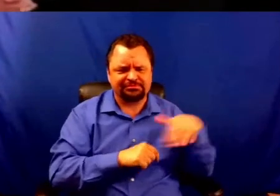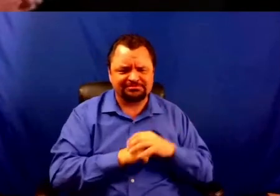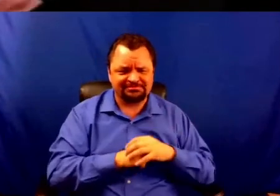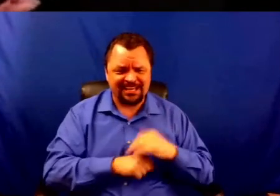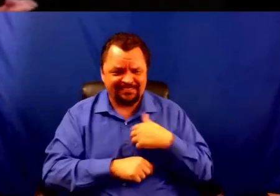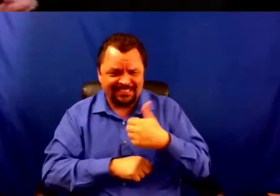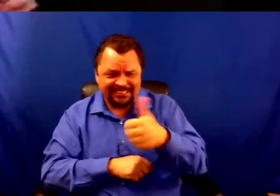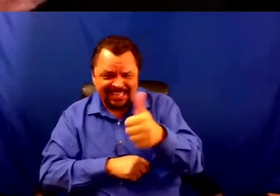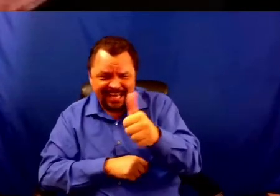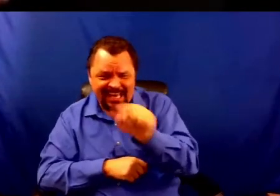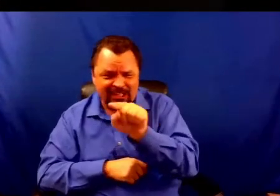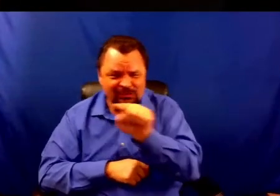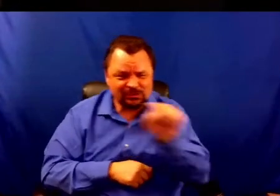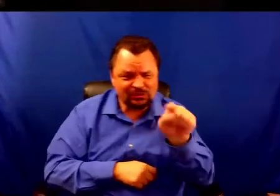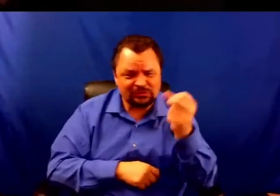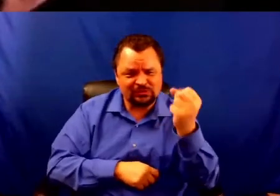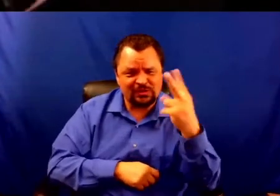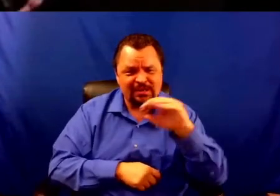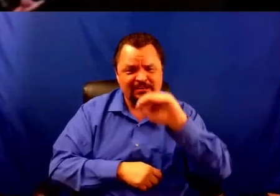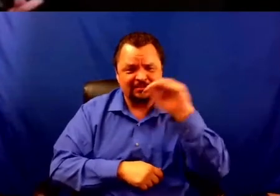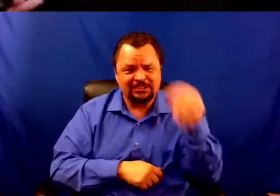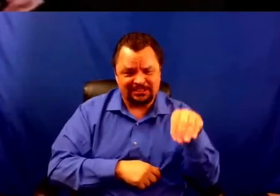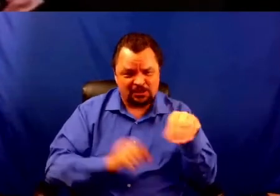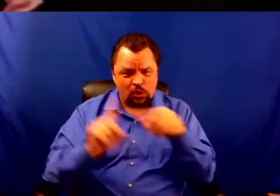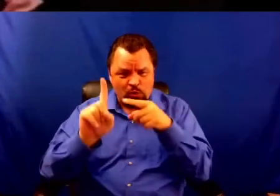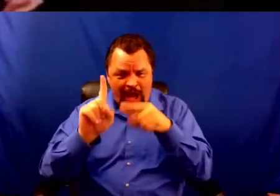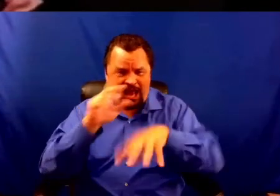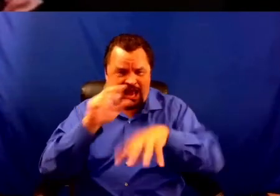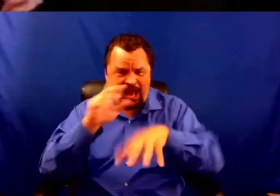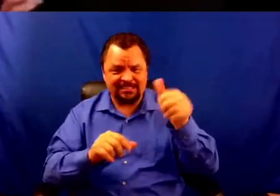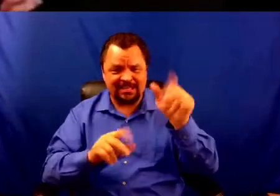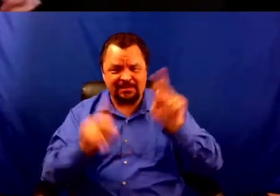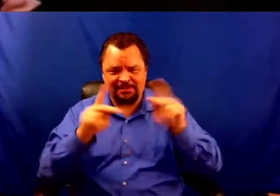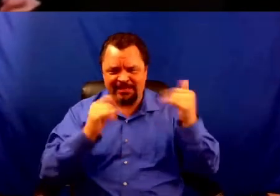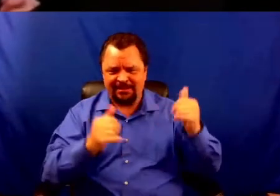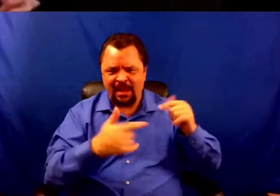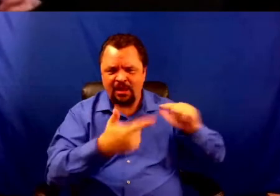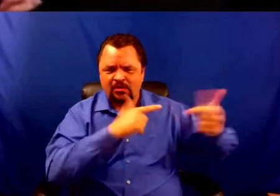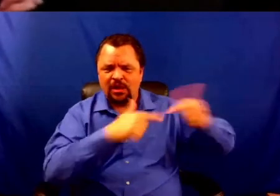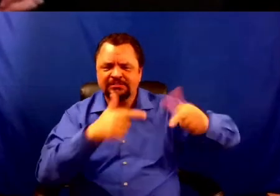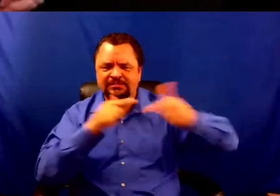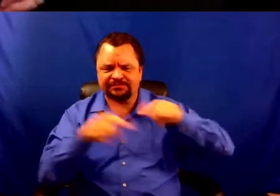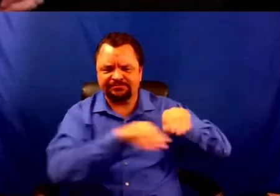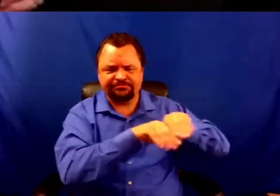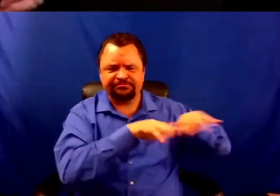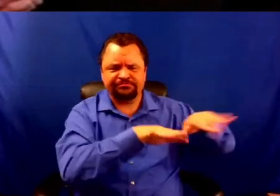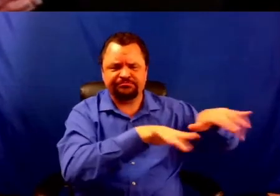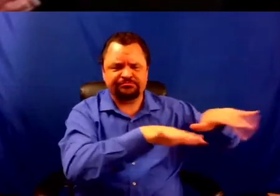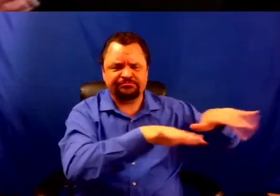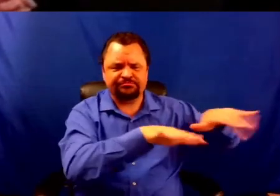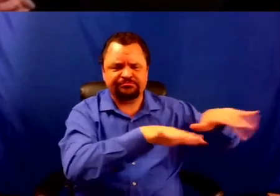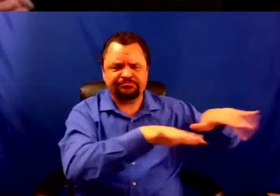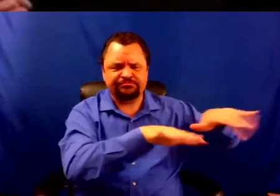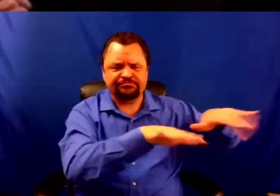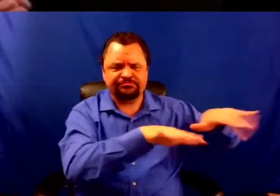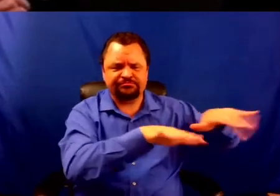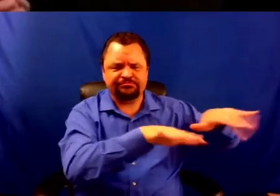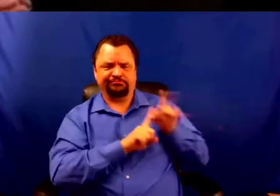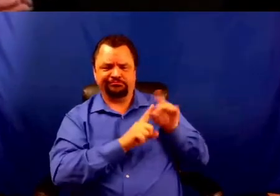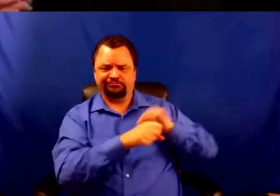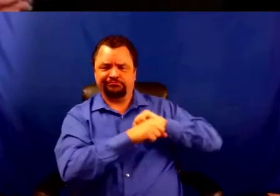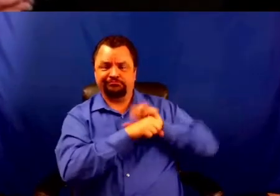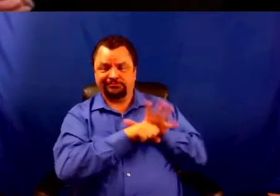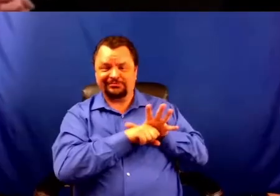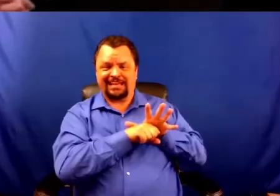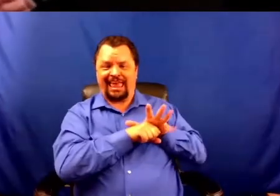are, 10 to 12%, 1 out of 10 people that you interact with today when you go out in public will be carrying